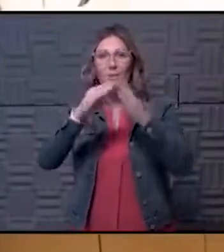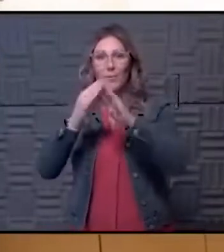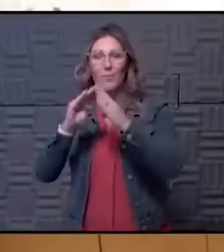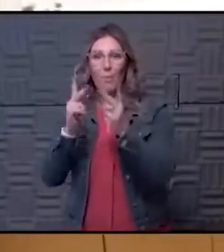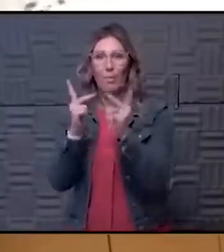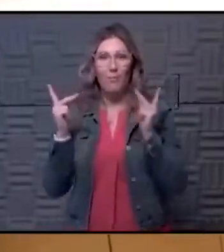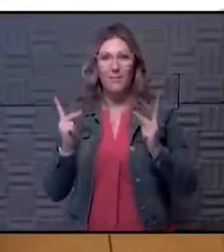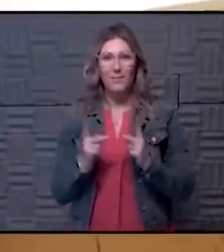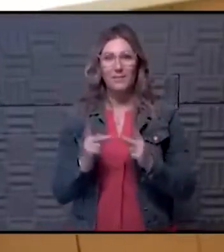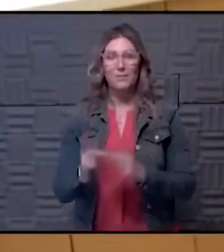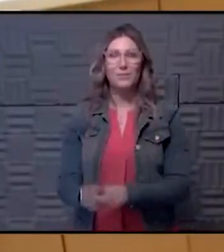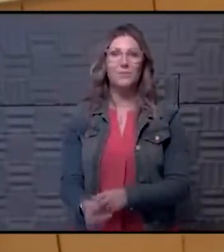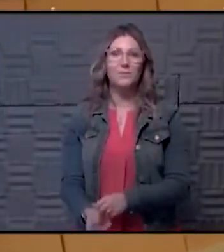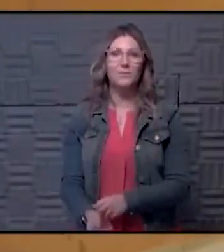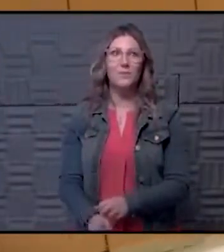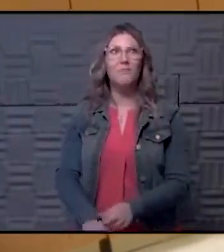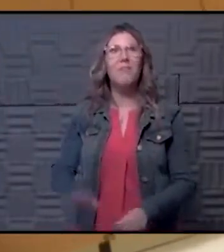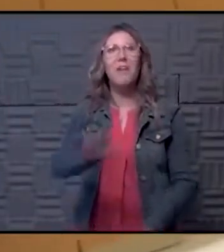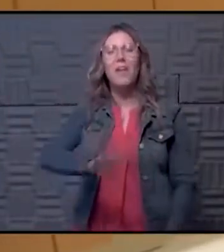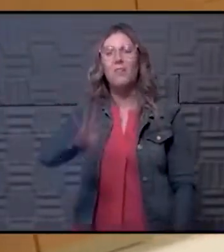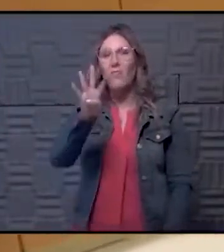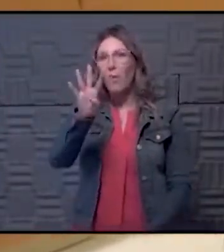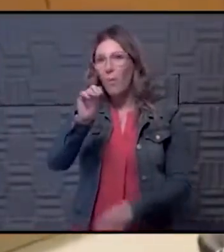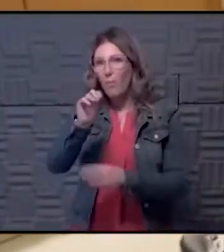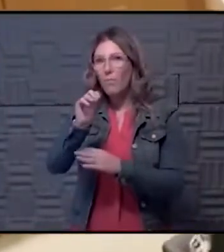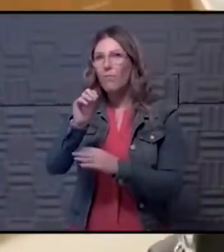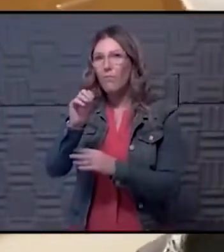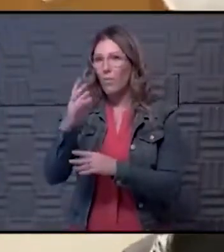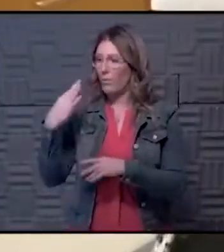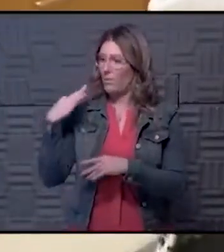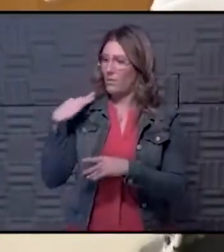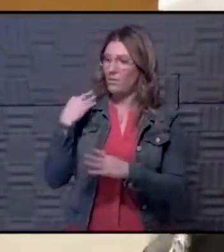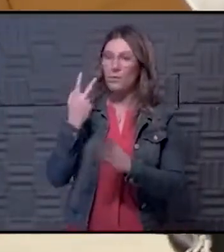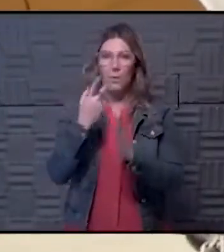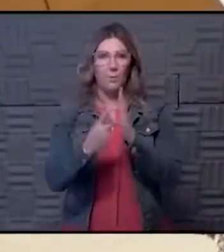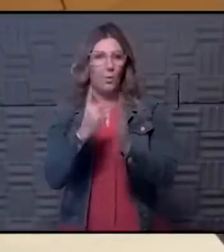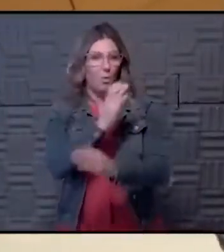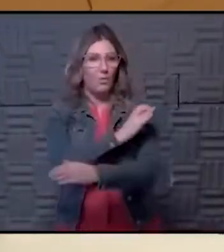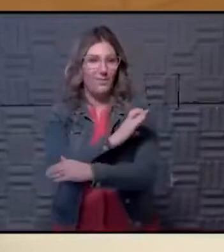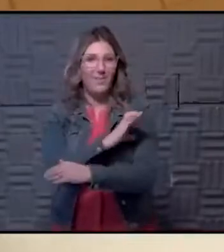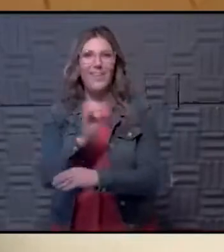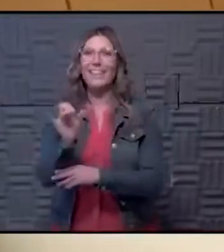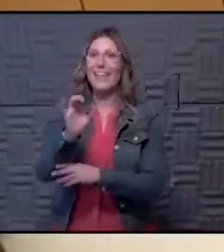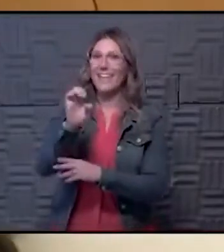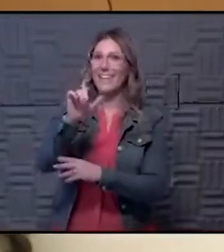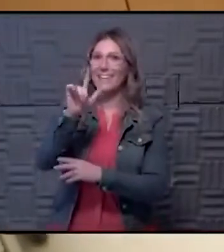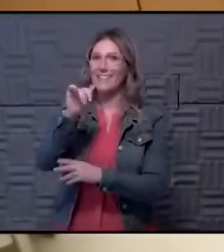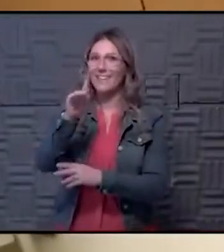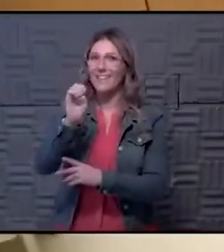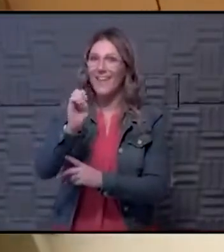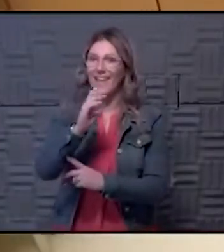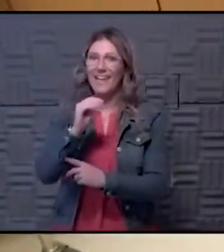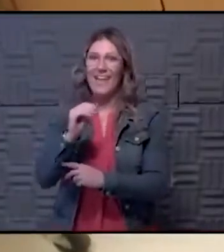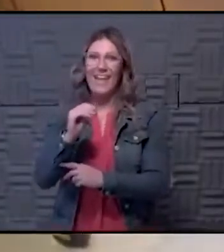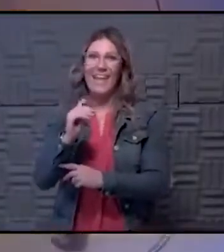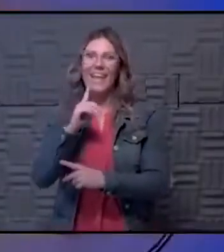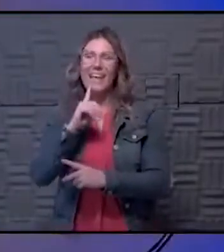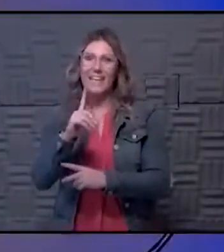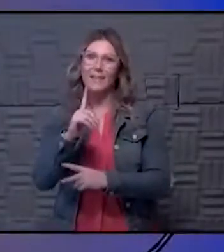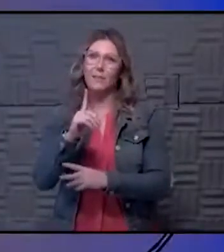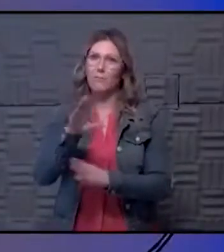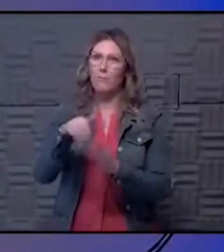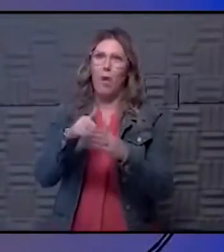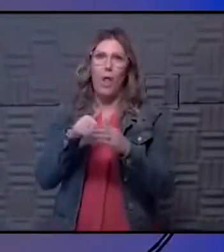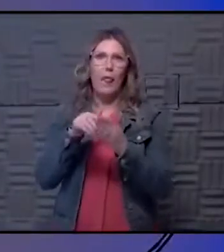positions. And we have about 40 of those volunteers, both clinical like Elaine, as well as clinical volunteers. So